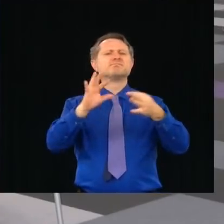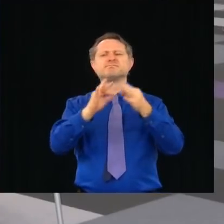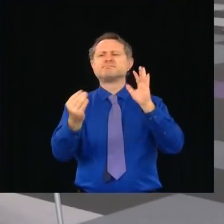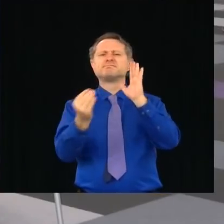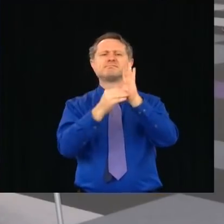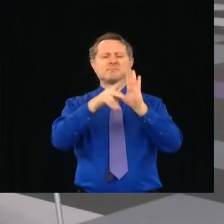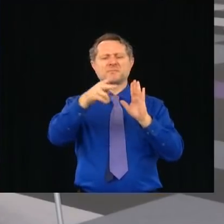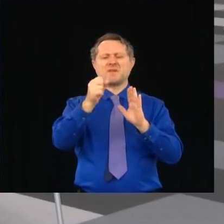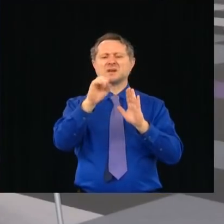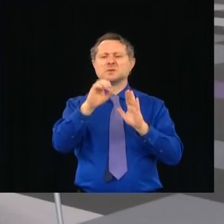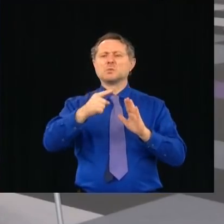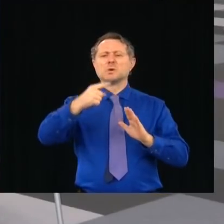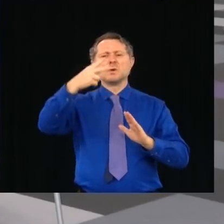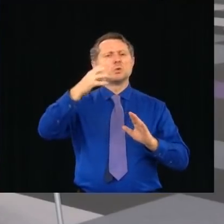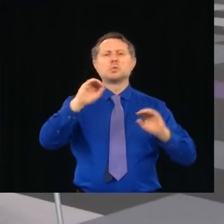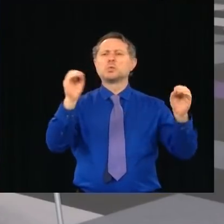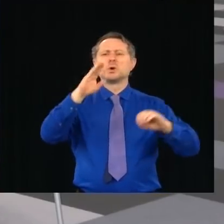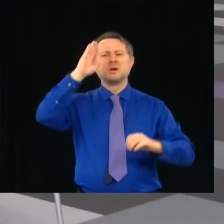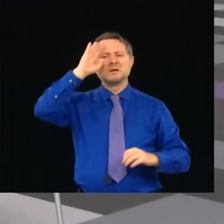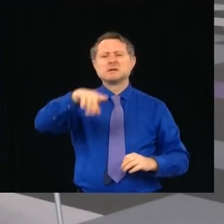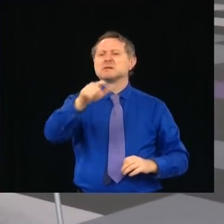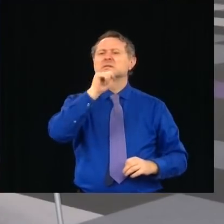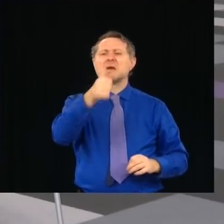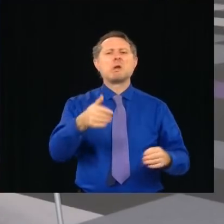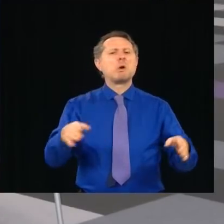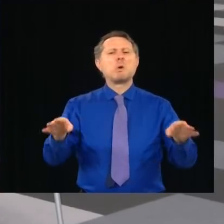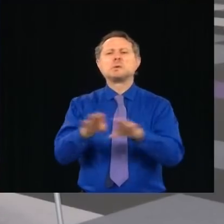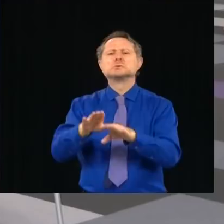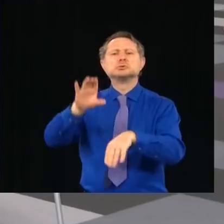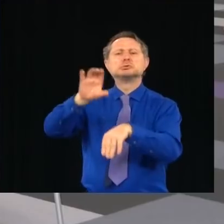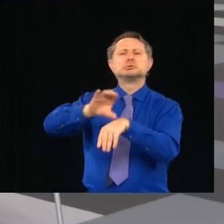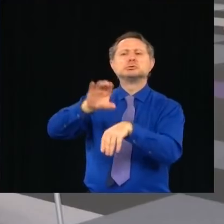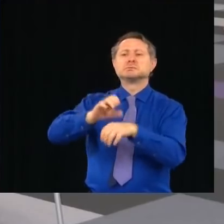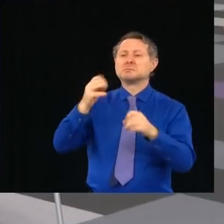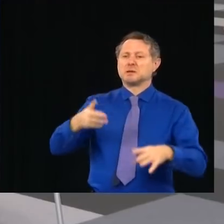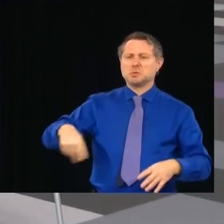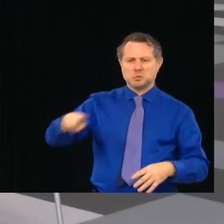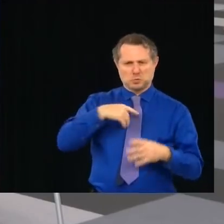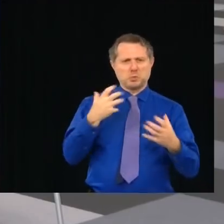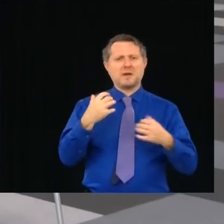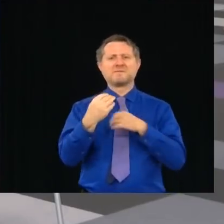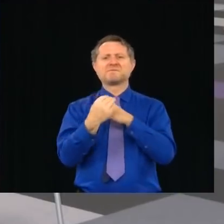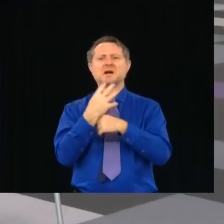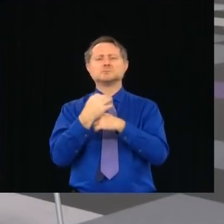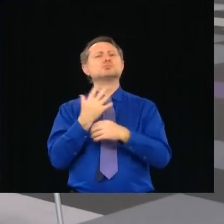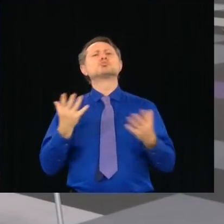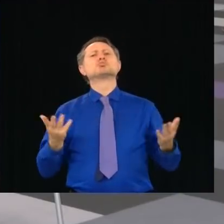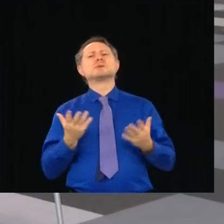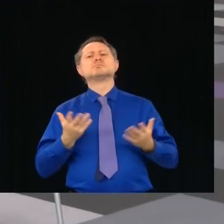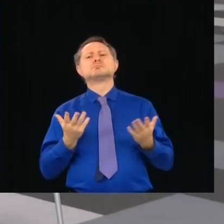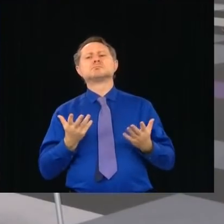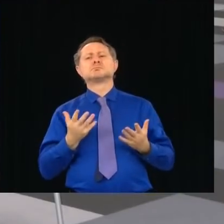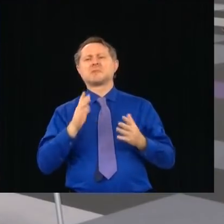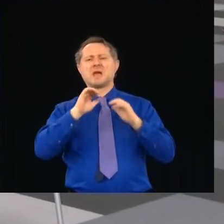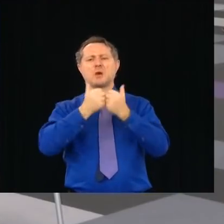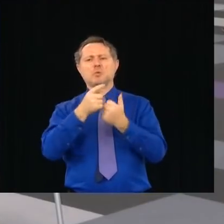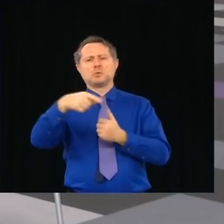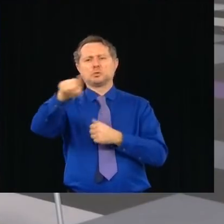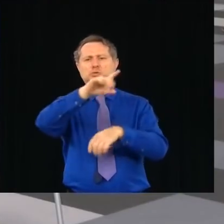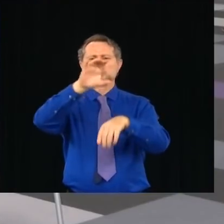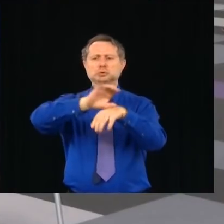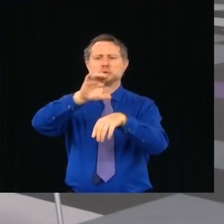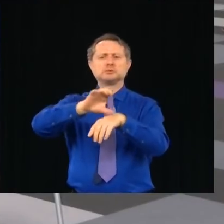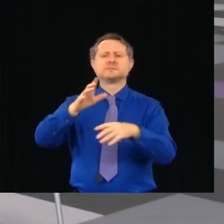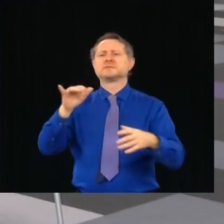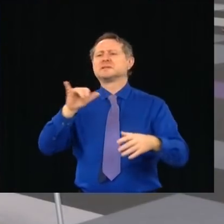Now, while you didn't specifically close churches, I think a lot of them are looking for guidance. What can you offer to churches, temples, mosques